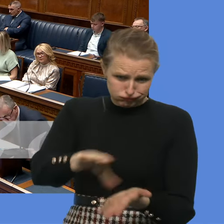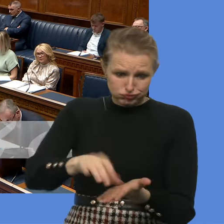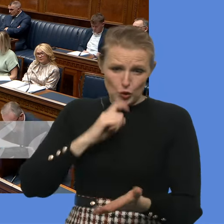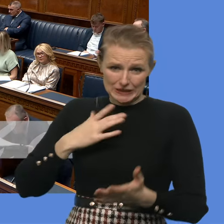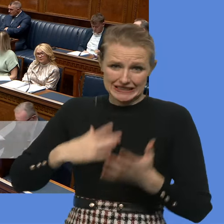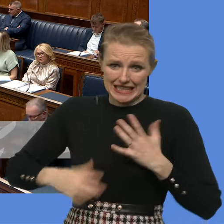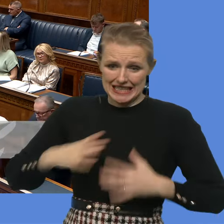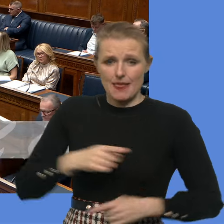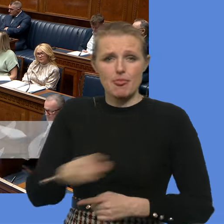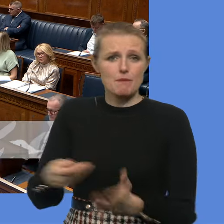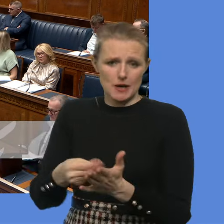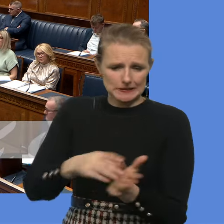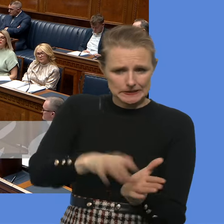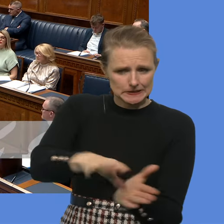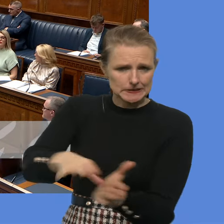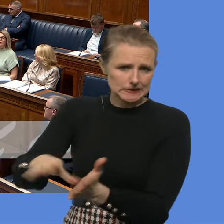Dunn.